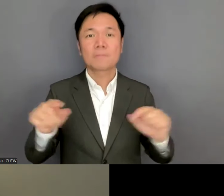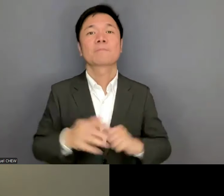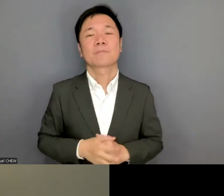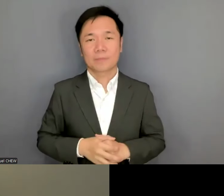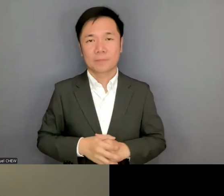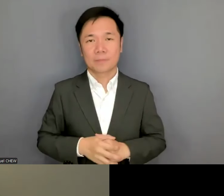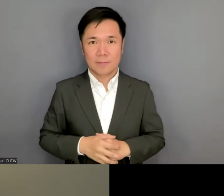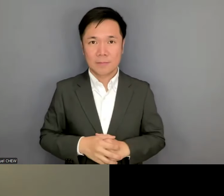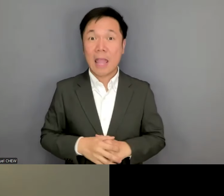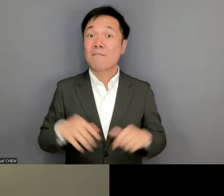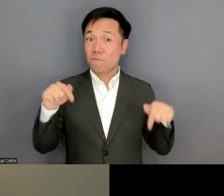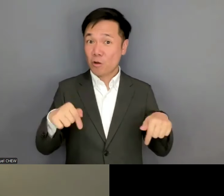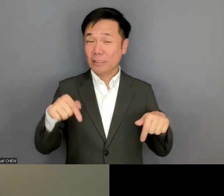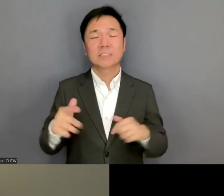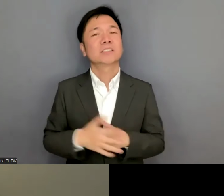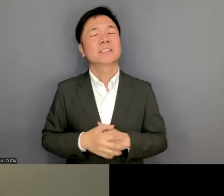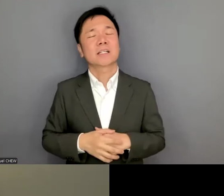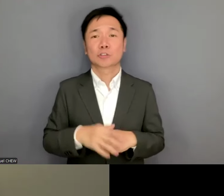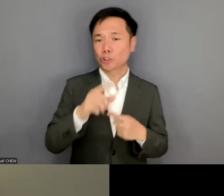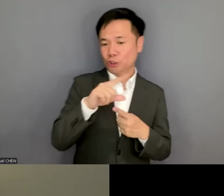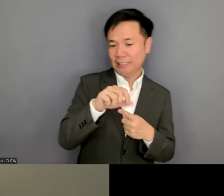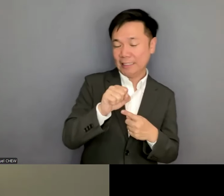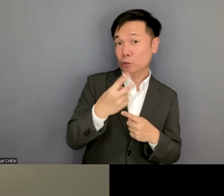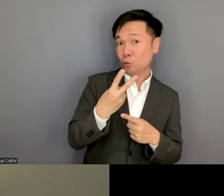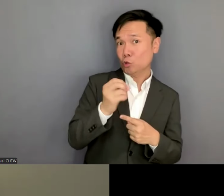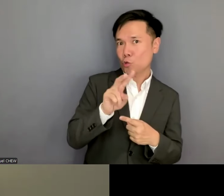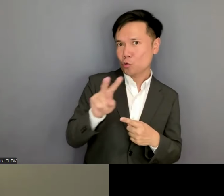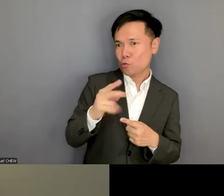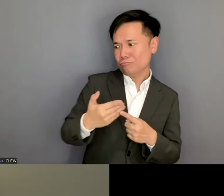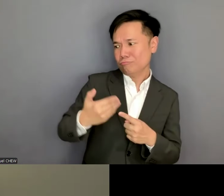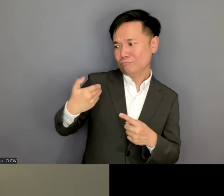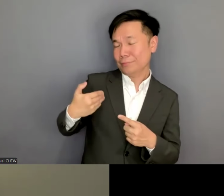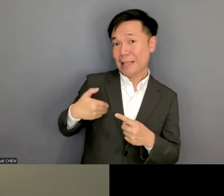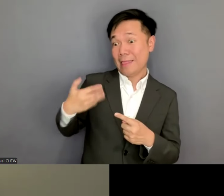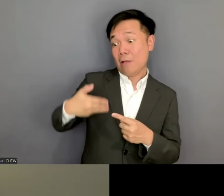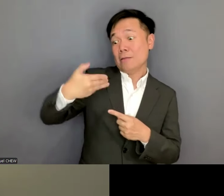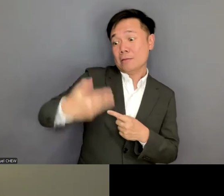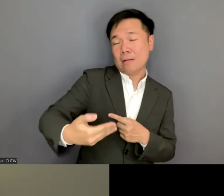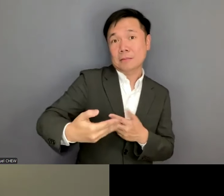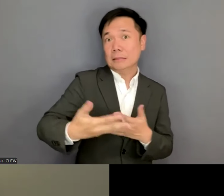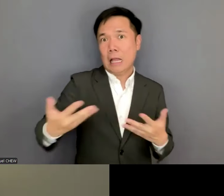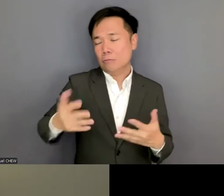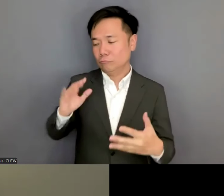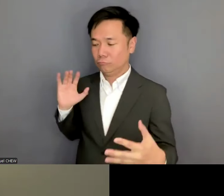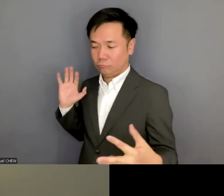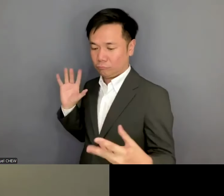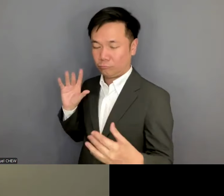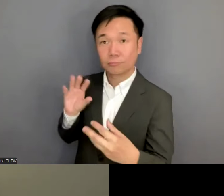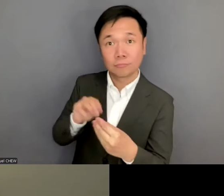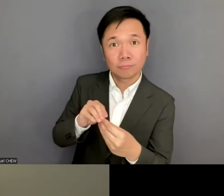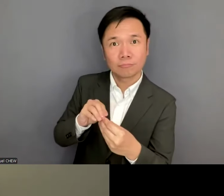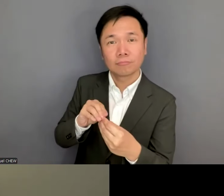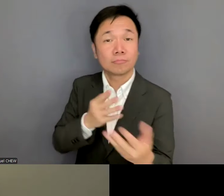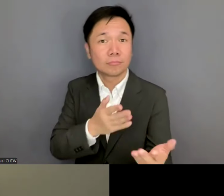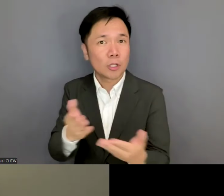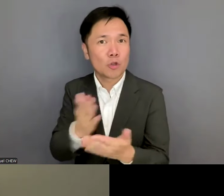specific GDS with youth in 2022, and now we want to know how we can include youth